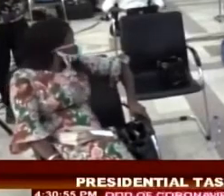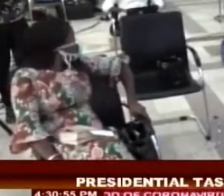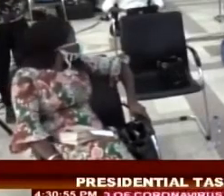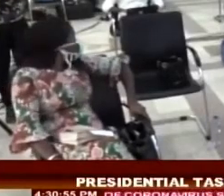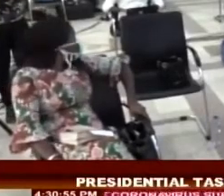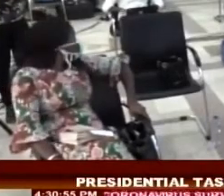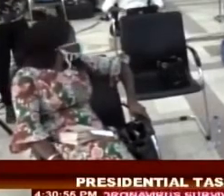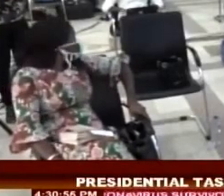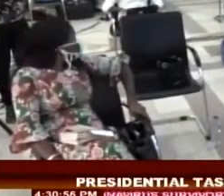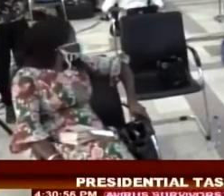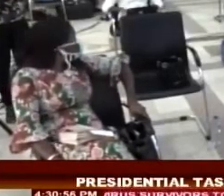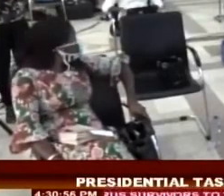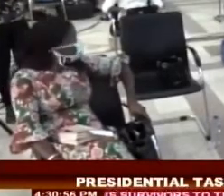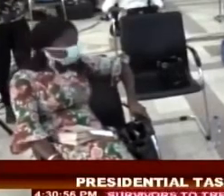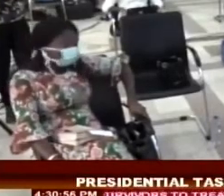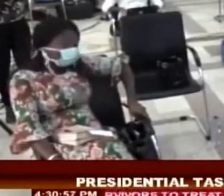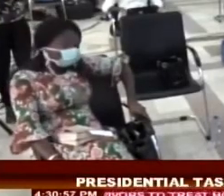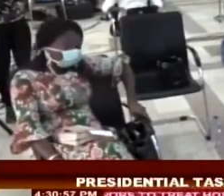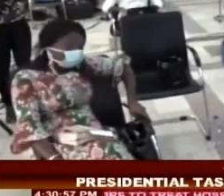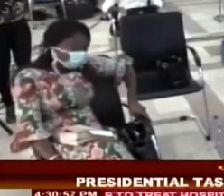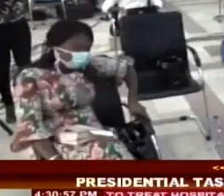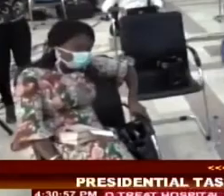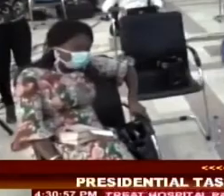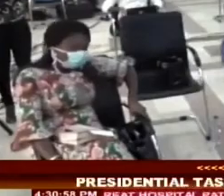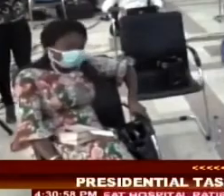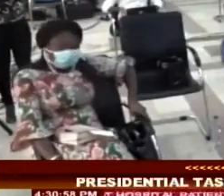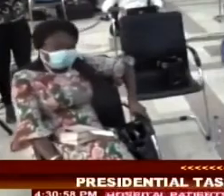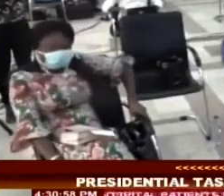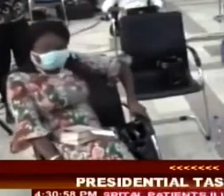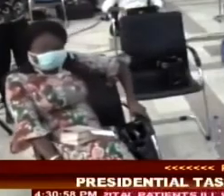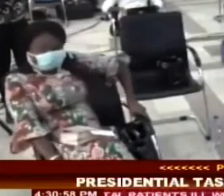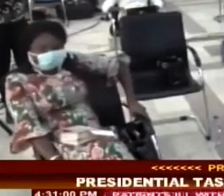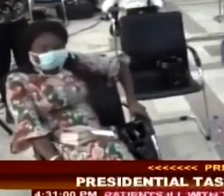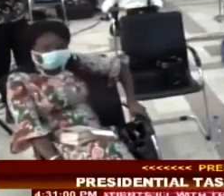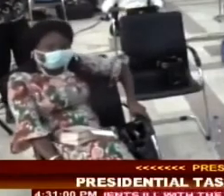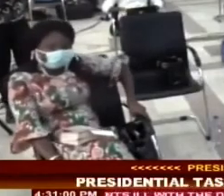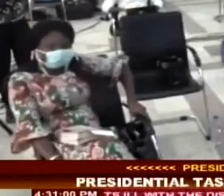begin with the Honorable Minister of Information and Culture.